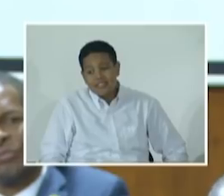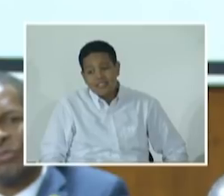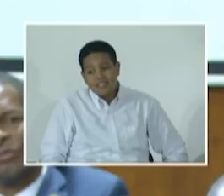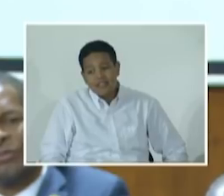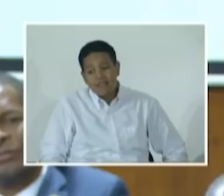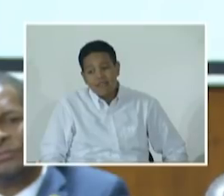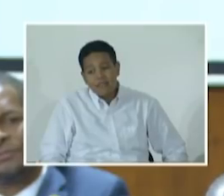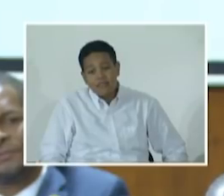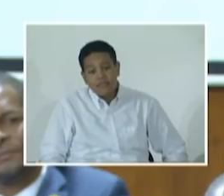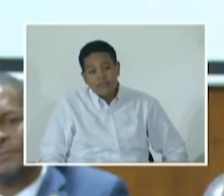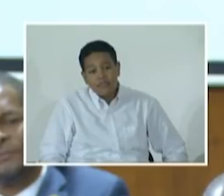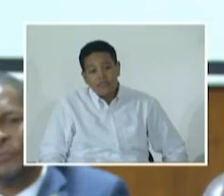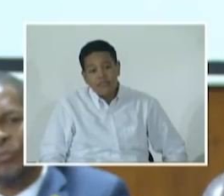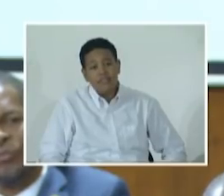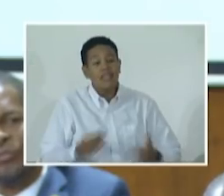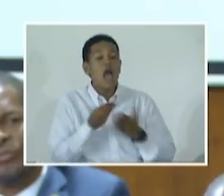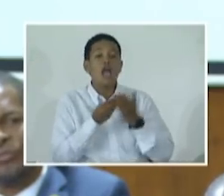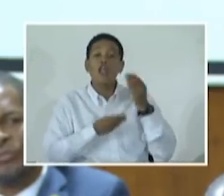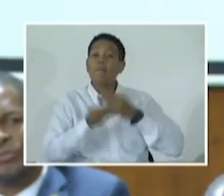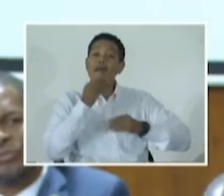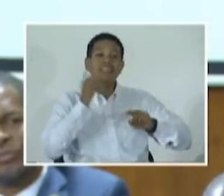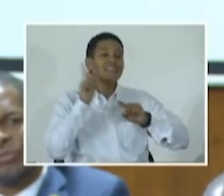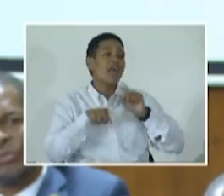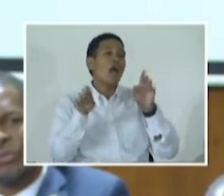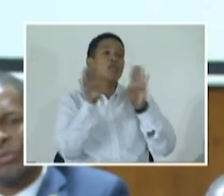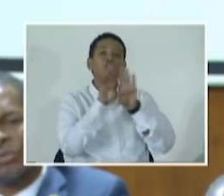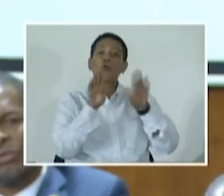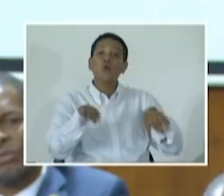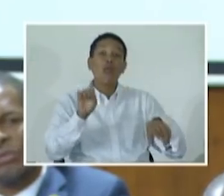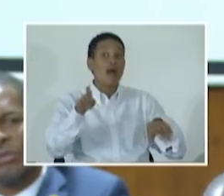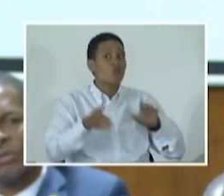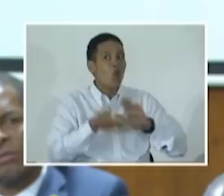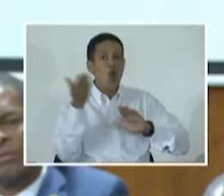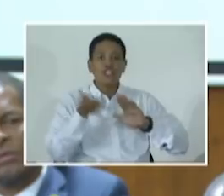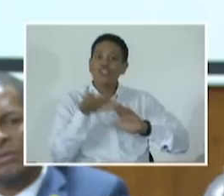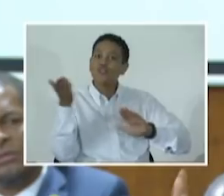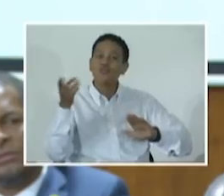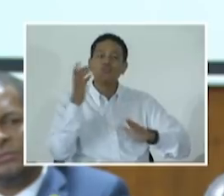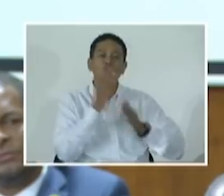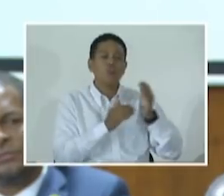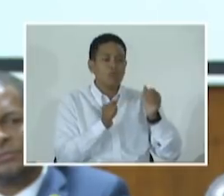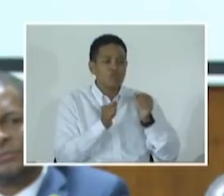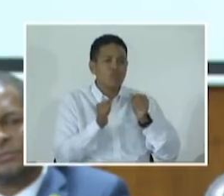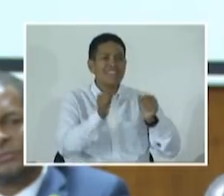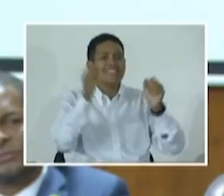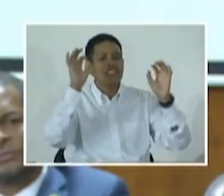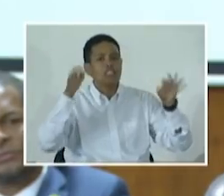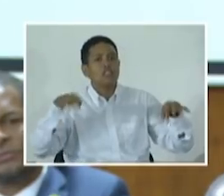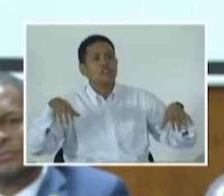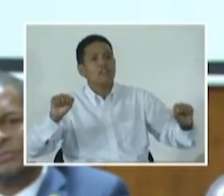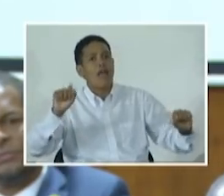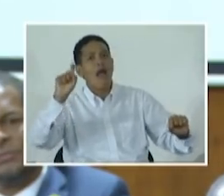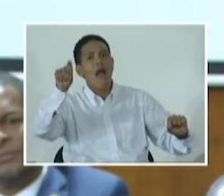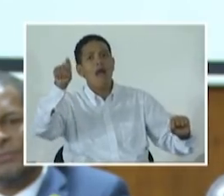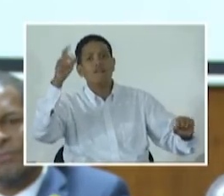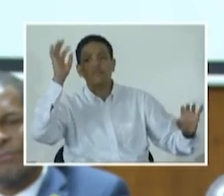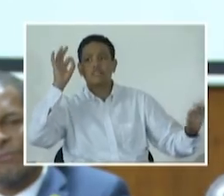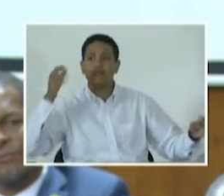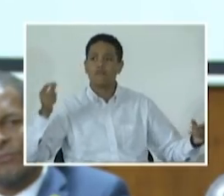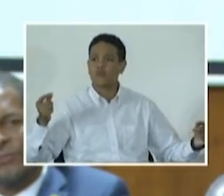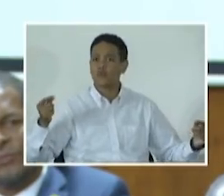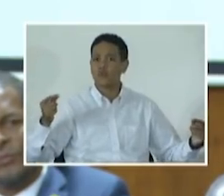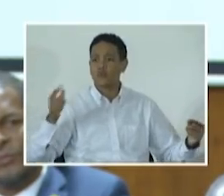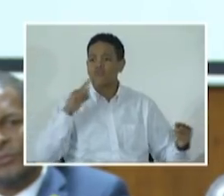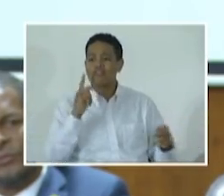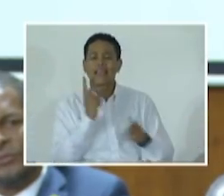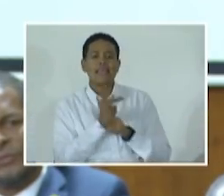economy can't shut down the economy has to continue, and therefore there are some strategic decisions that have to be made about